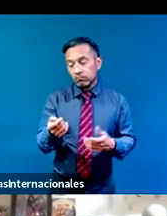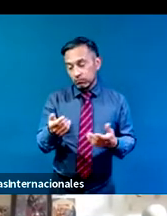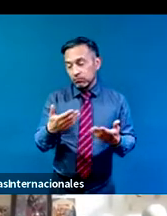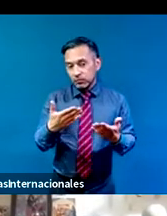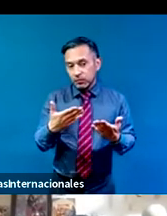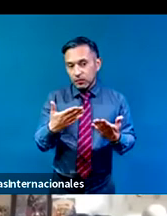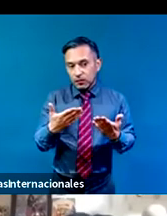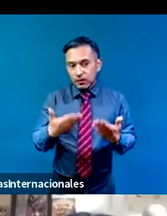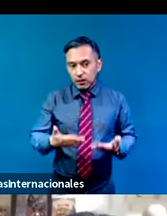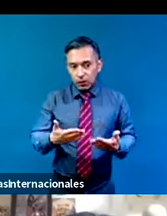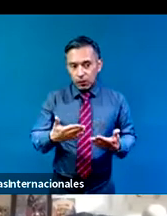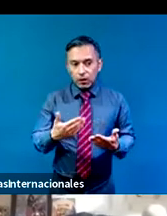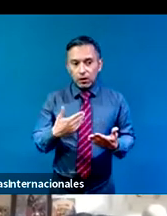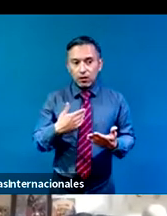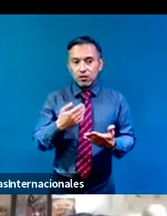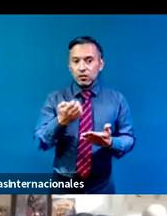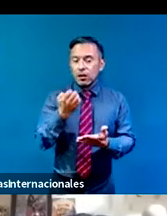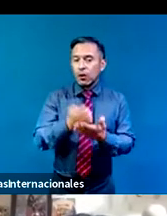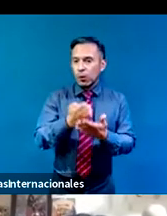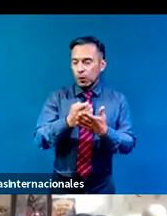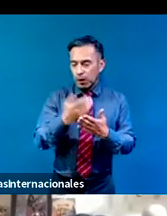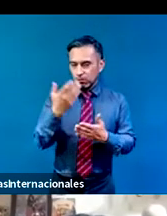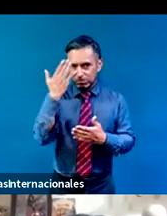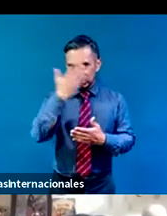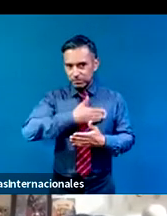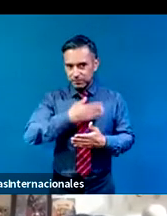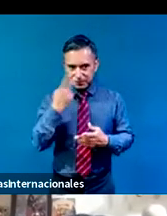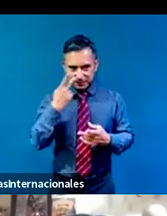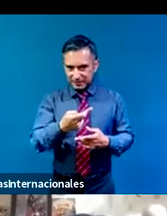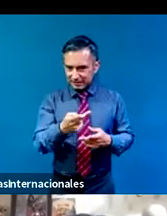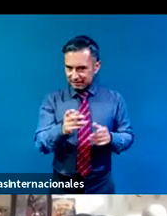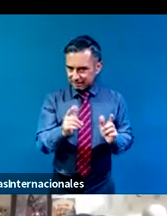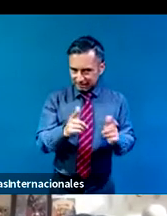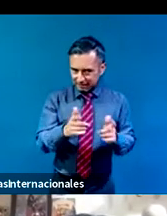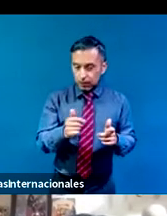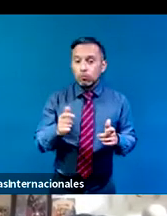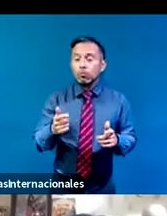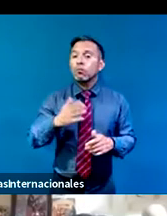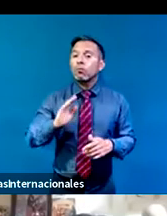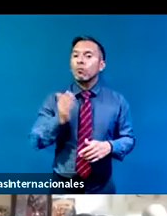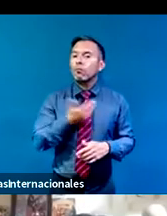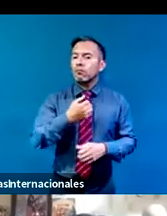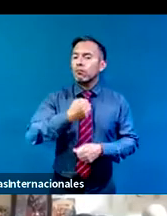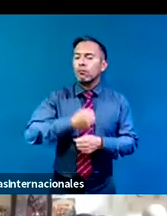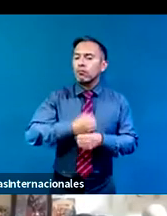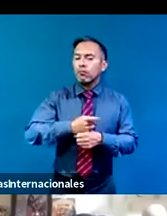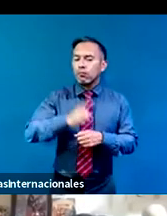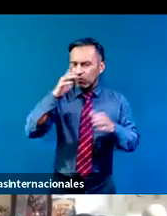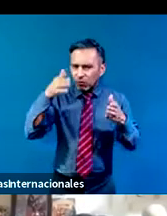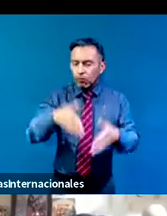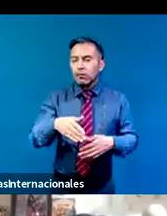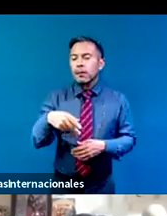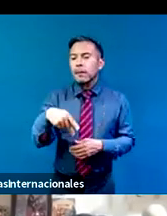Much of the work that we do focuses on SME financing, insurance, ensuring decent work